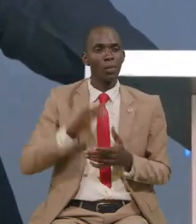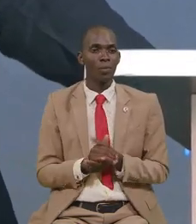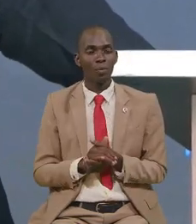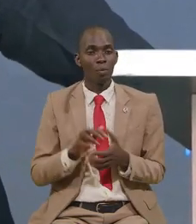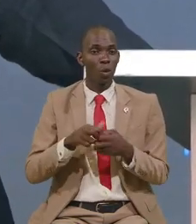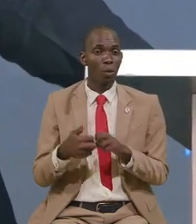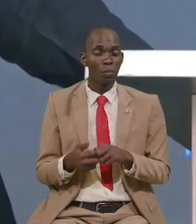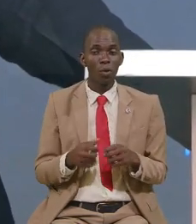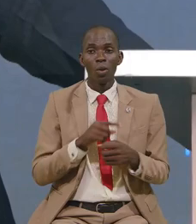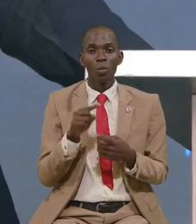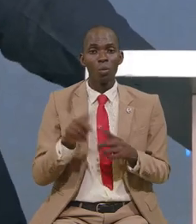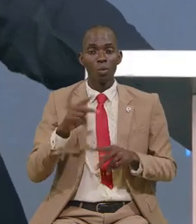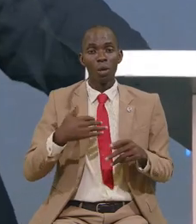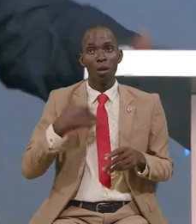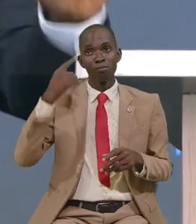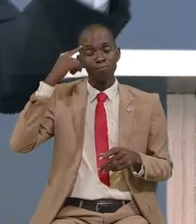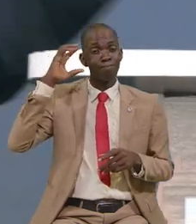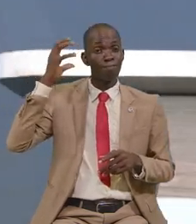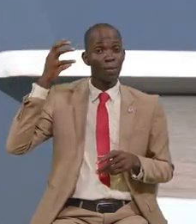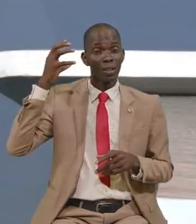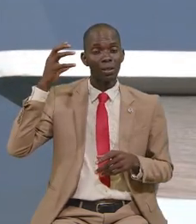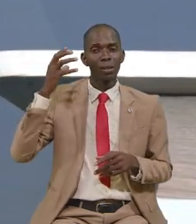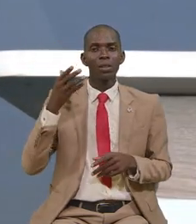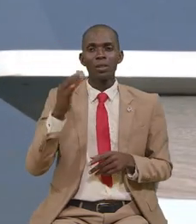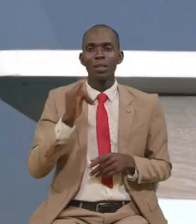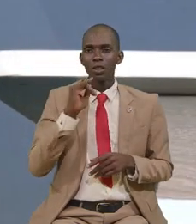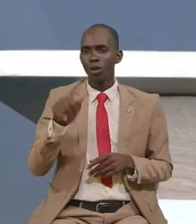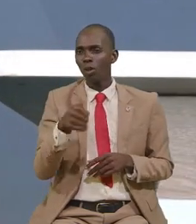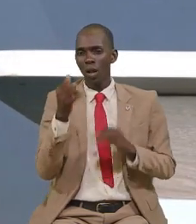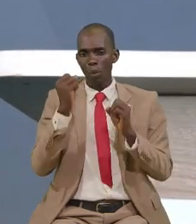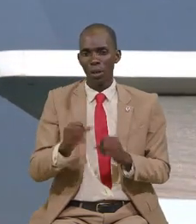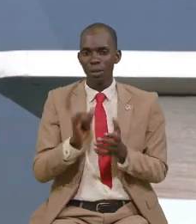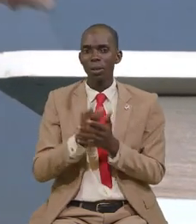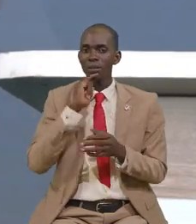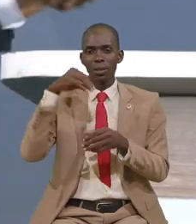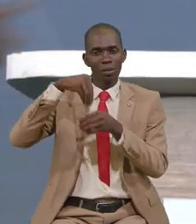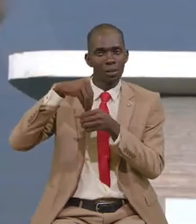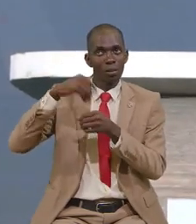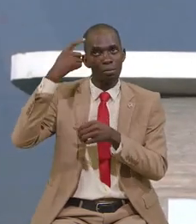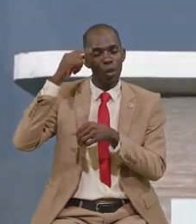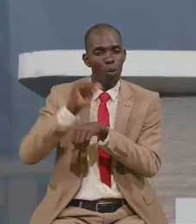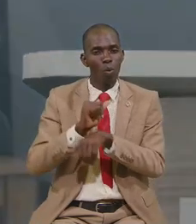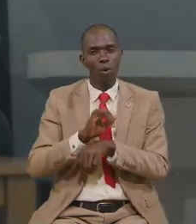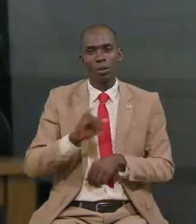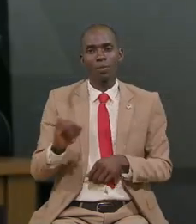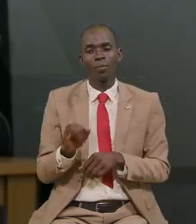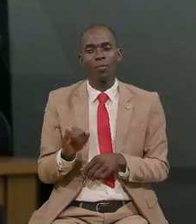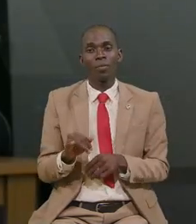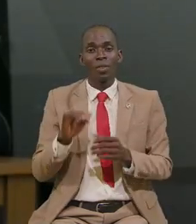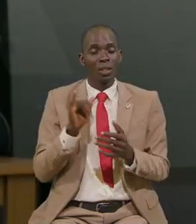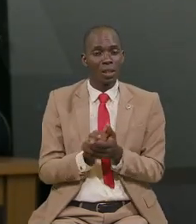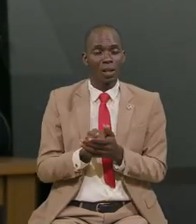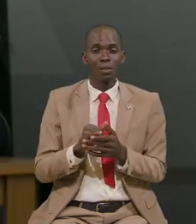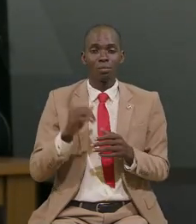have insanity, there is another power that is reigning there. He suspends their own